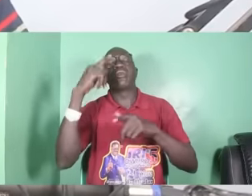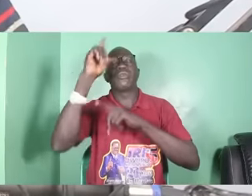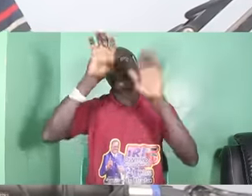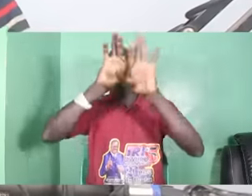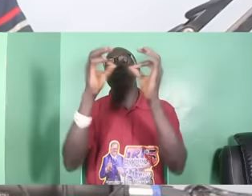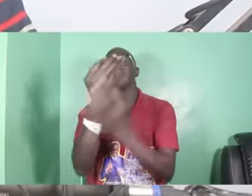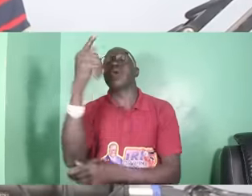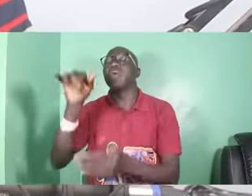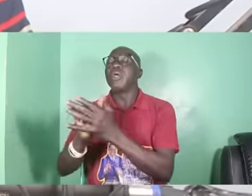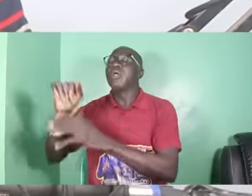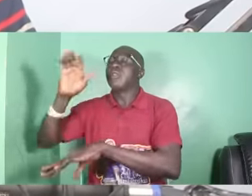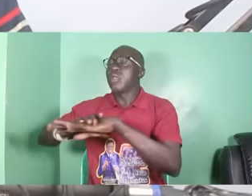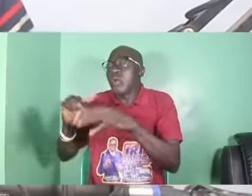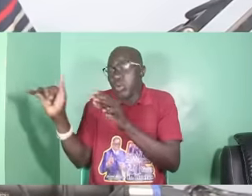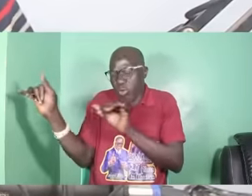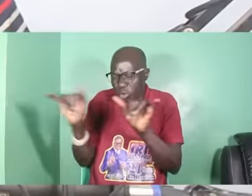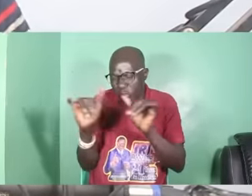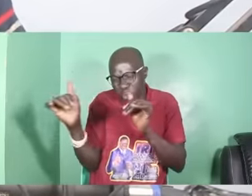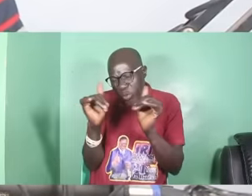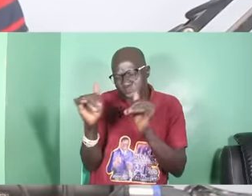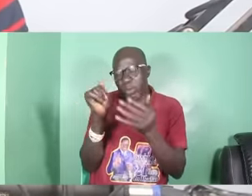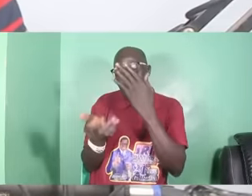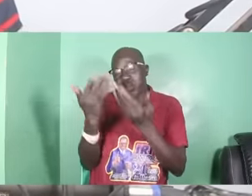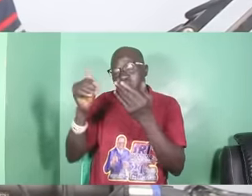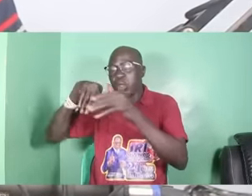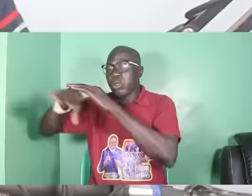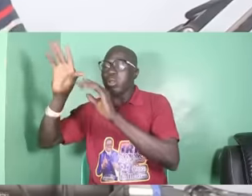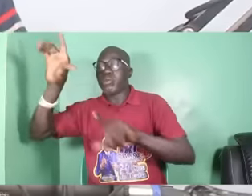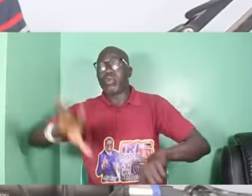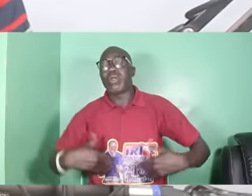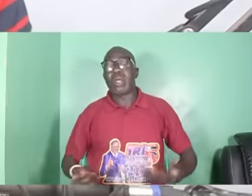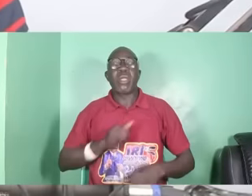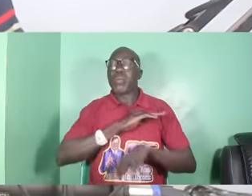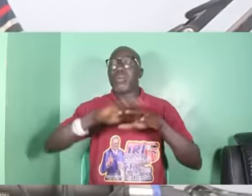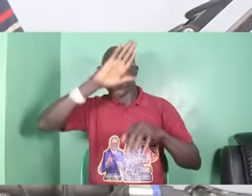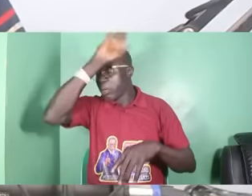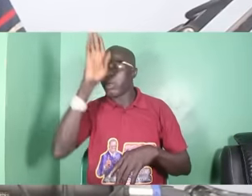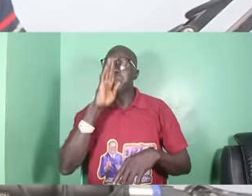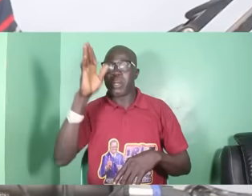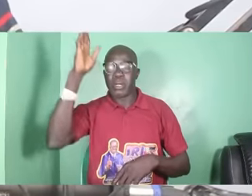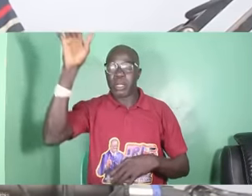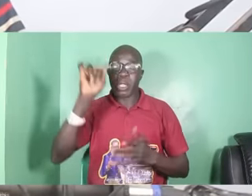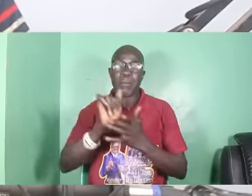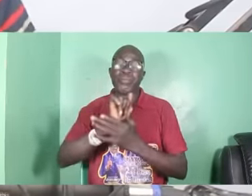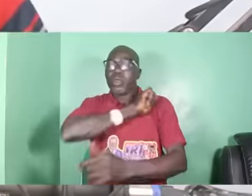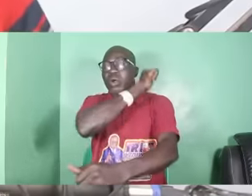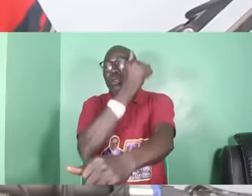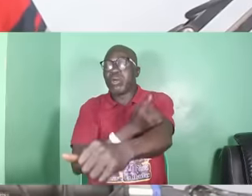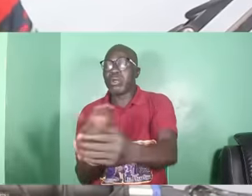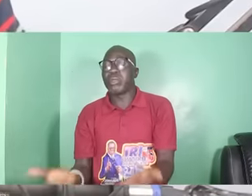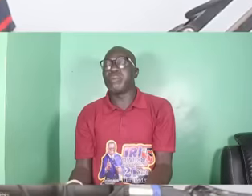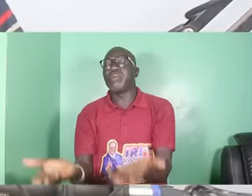at the city where you. Tábí ń ṣe òdiwọ̀n bí ẹ kó ti dé. They are using it to measure the level of your life. But o ti dé bẹ̀. But you've not been there. Àṣẹ gbé ọ